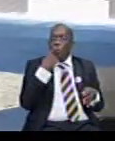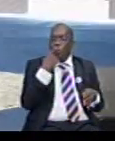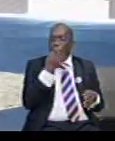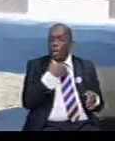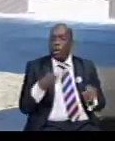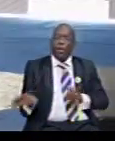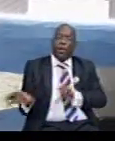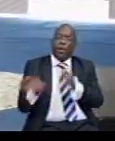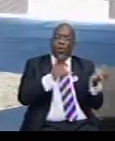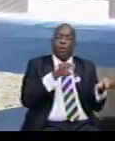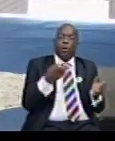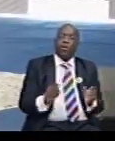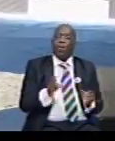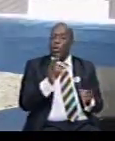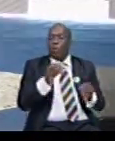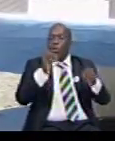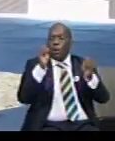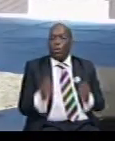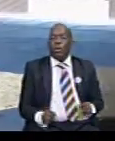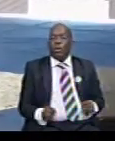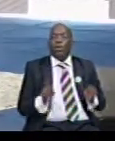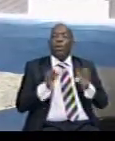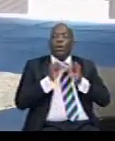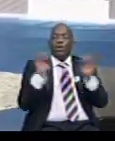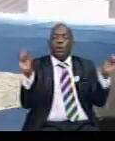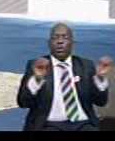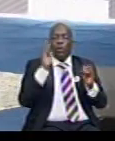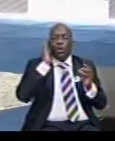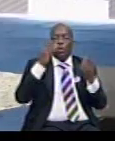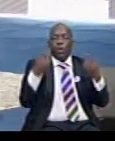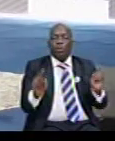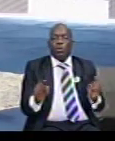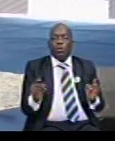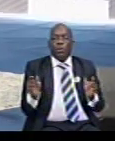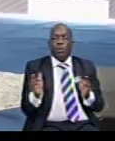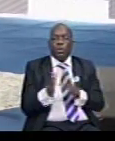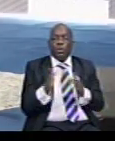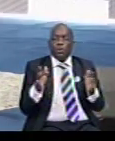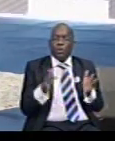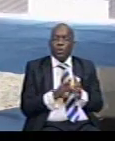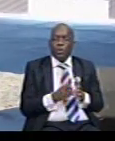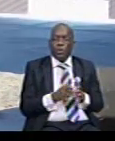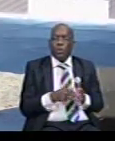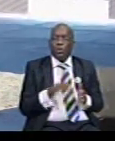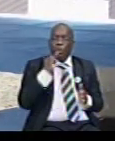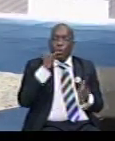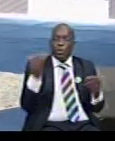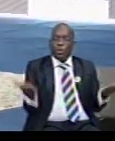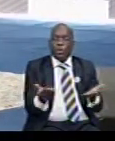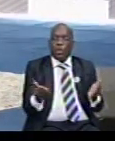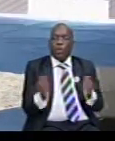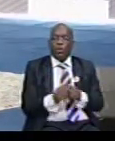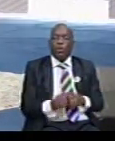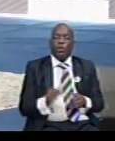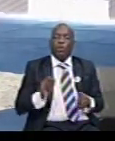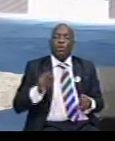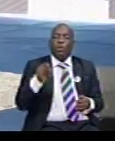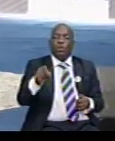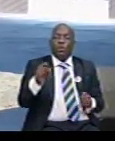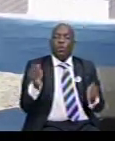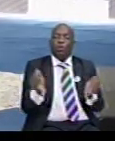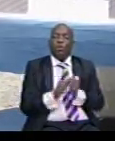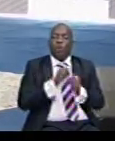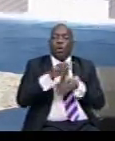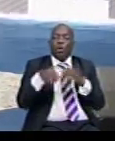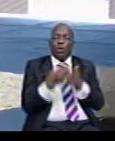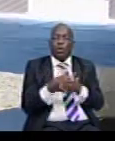power, nothing would have happened. I would say, Jesus, would you know? Jesus is there with you with all power. I say, in